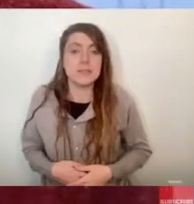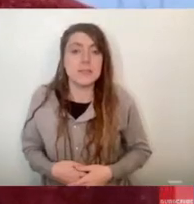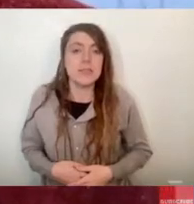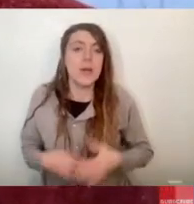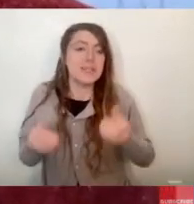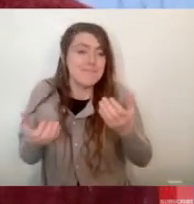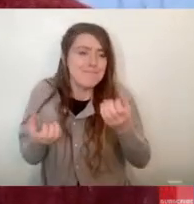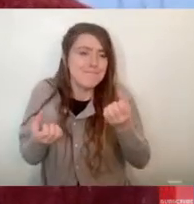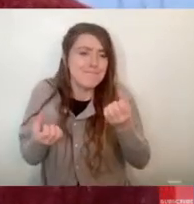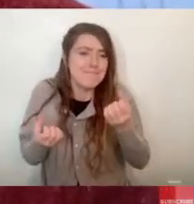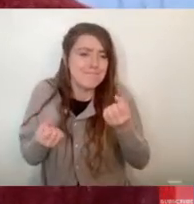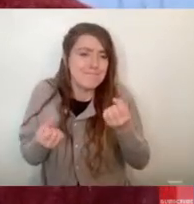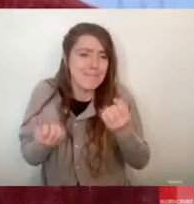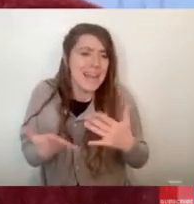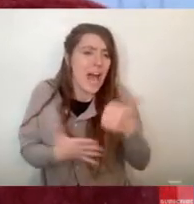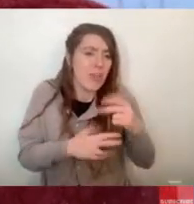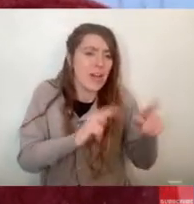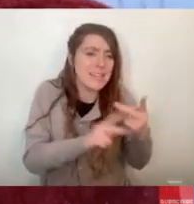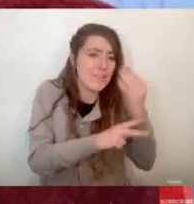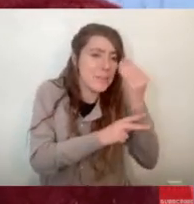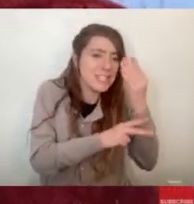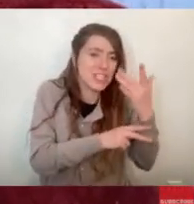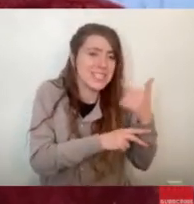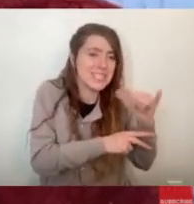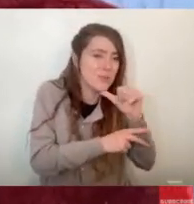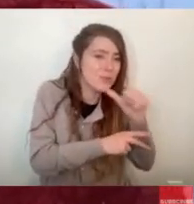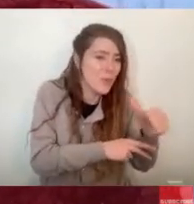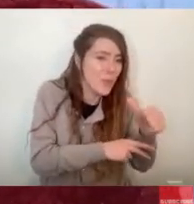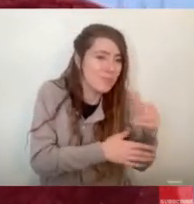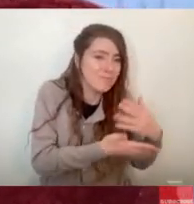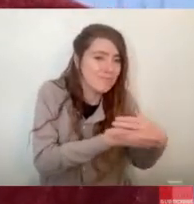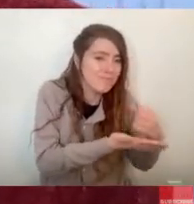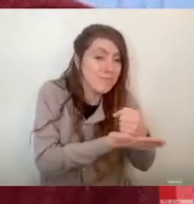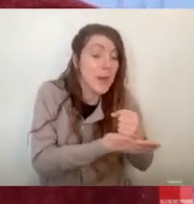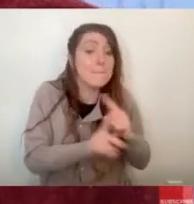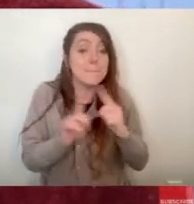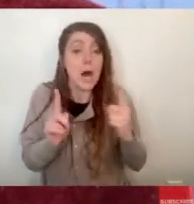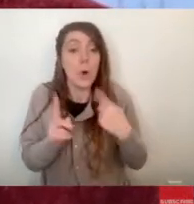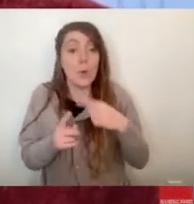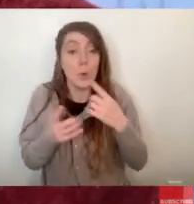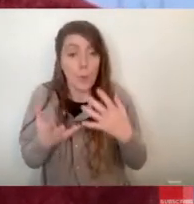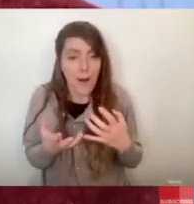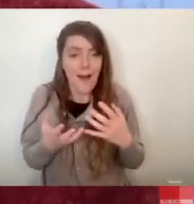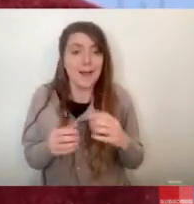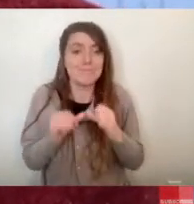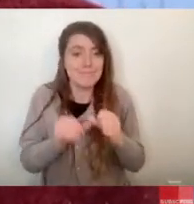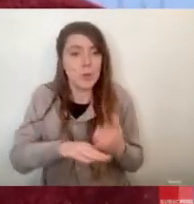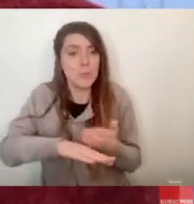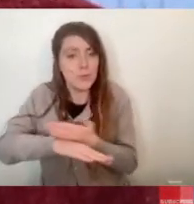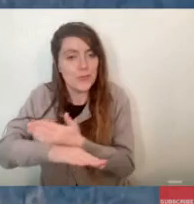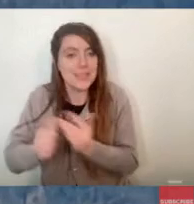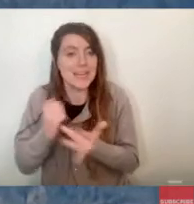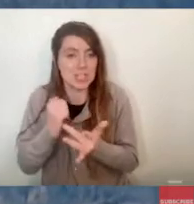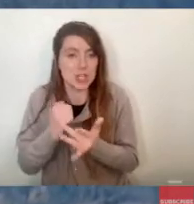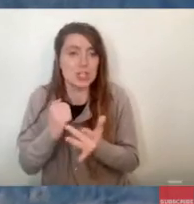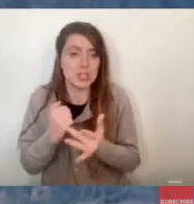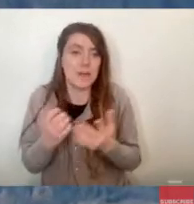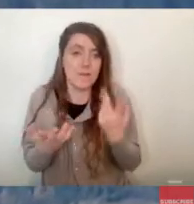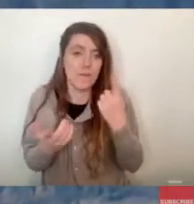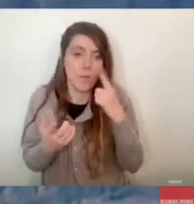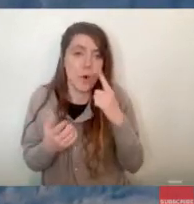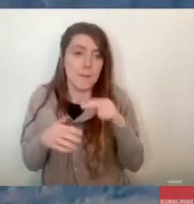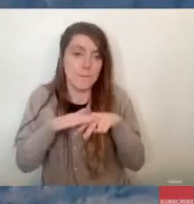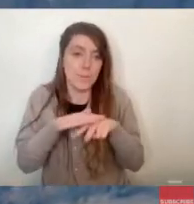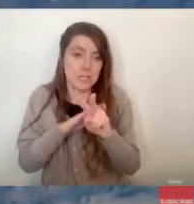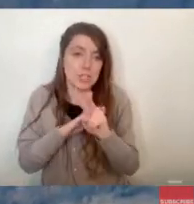account for ignition sources and things like that. So what we try to do here is we try to incorporate more data into a machine learning framework.